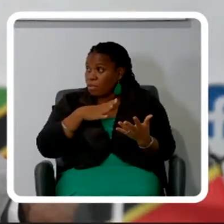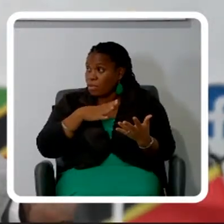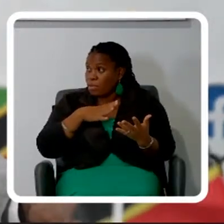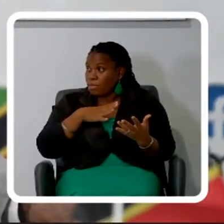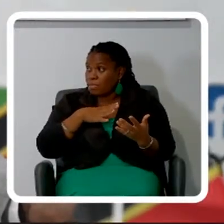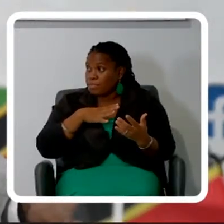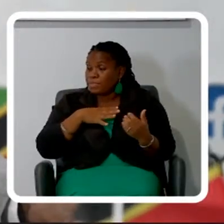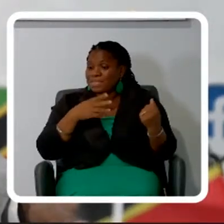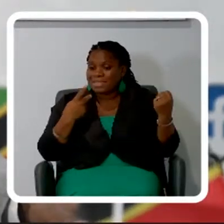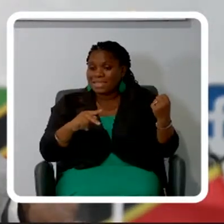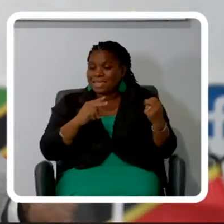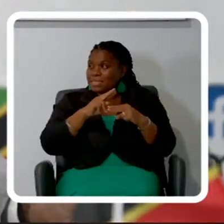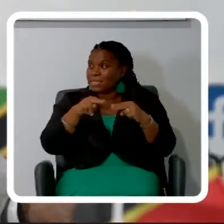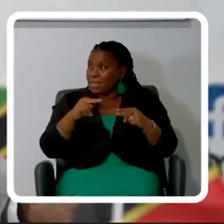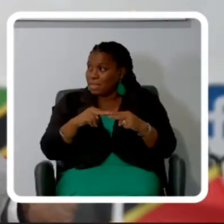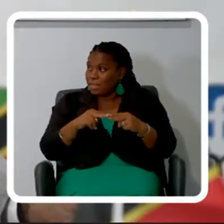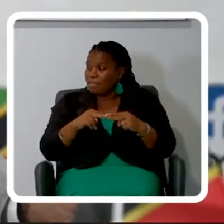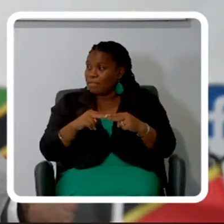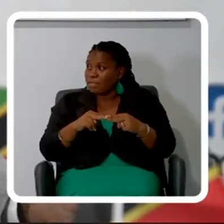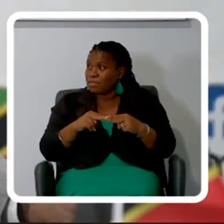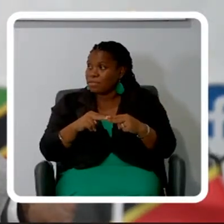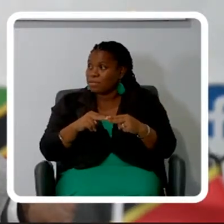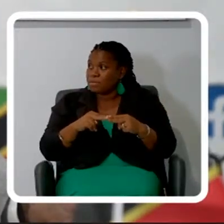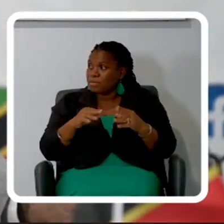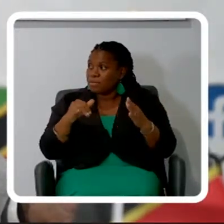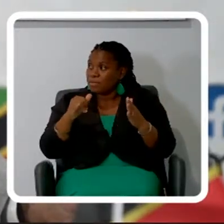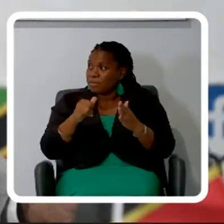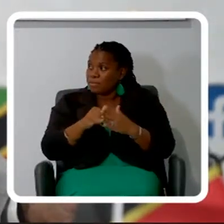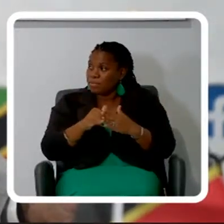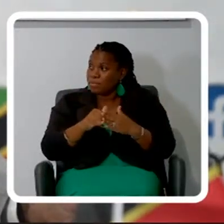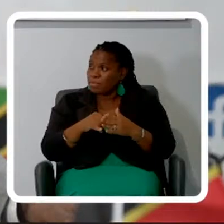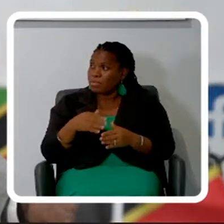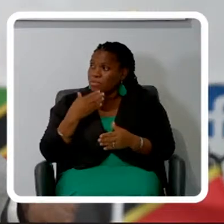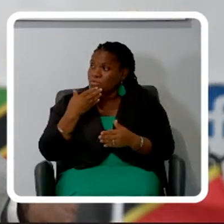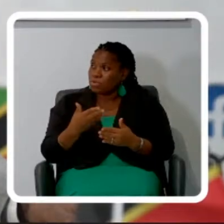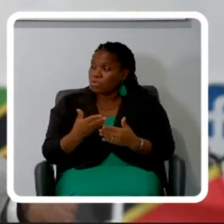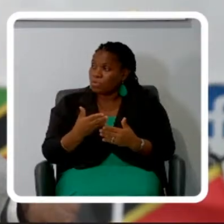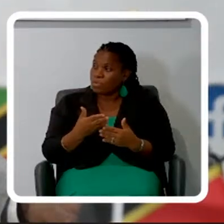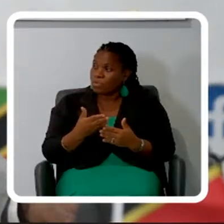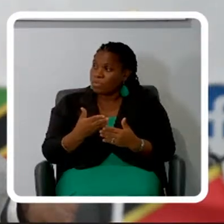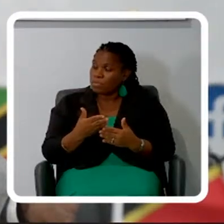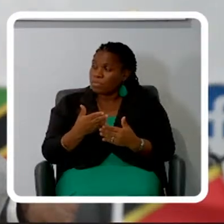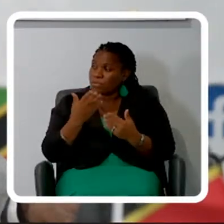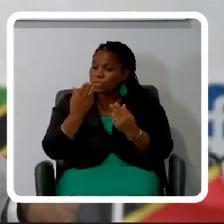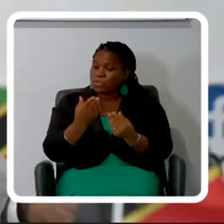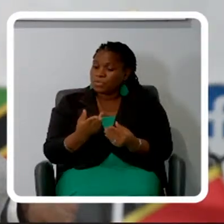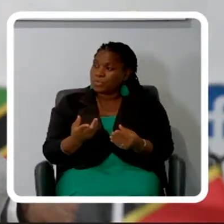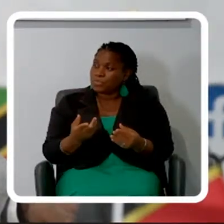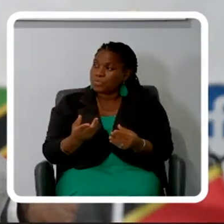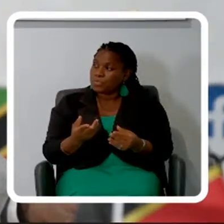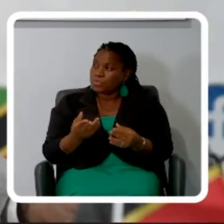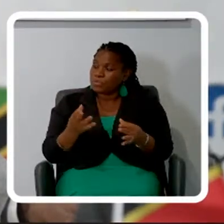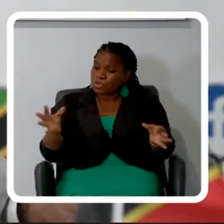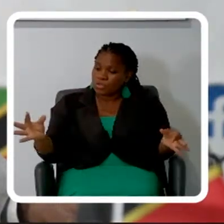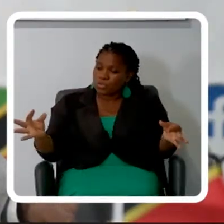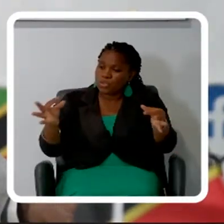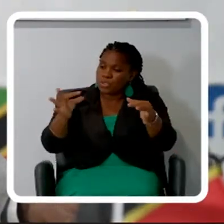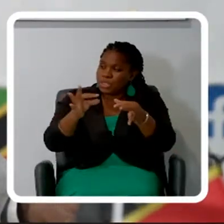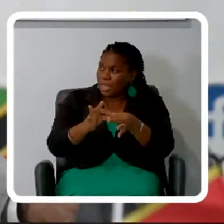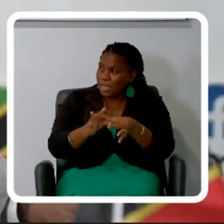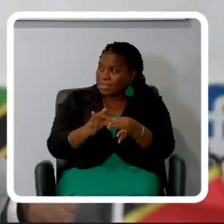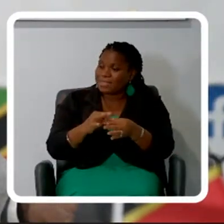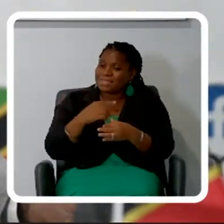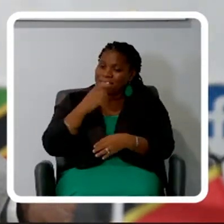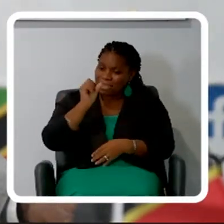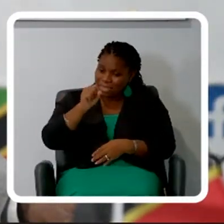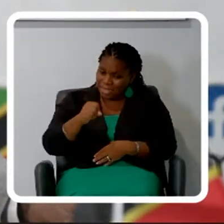Kitts and Nevis. And that, I think, is a good point for us to unite and say to the world, yes, we have